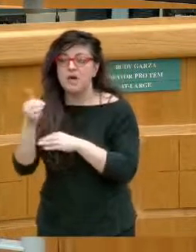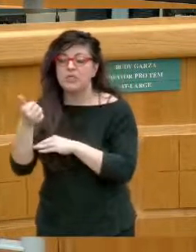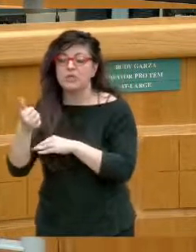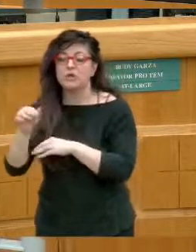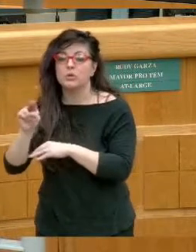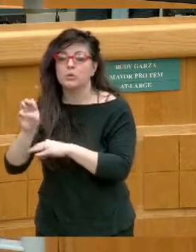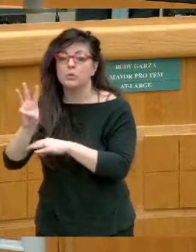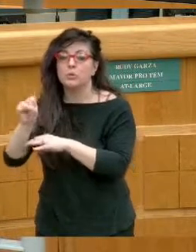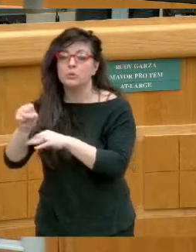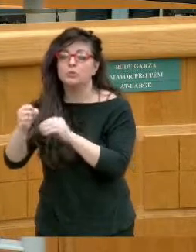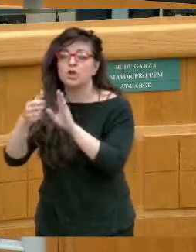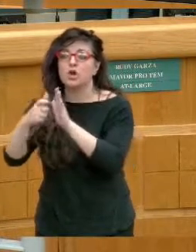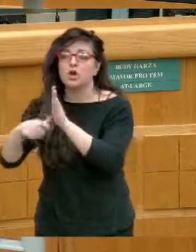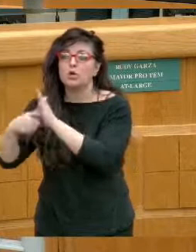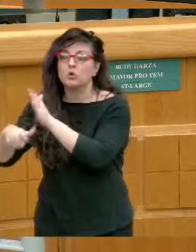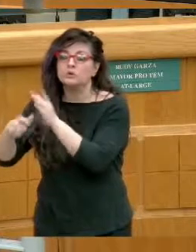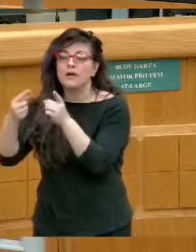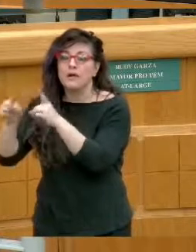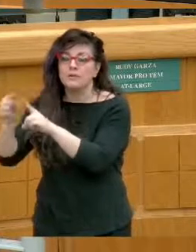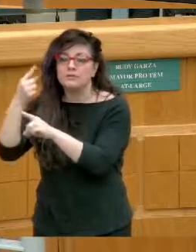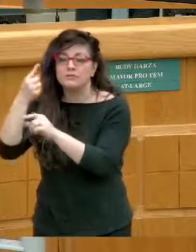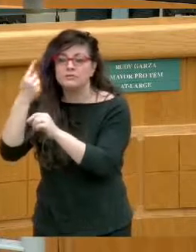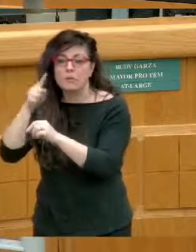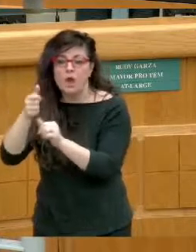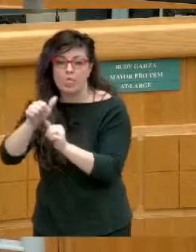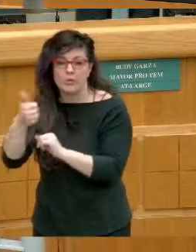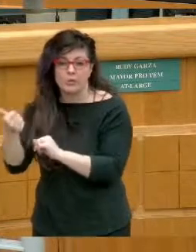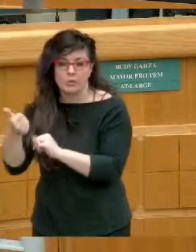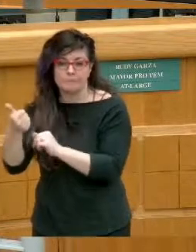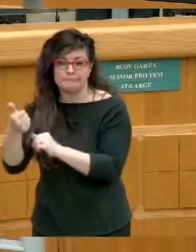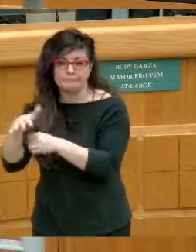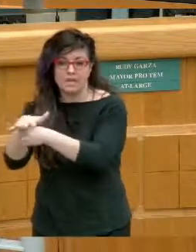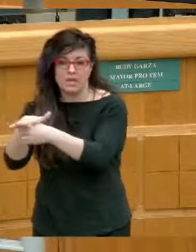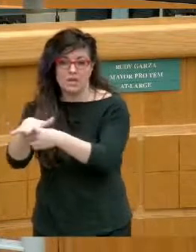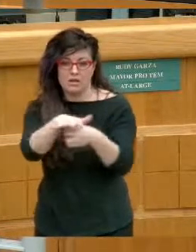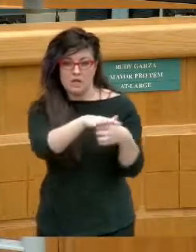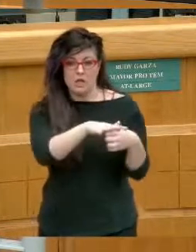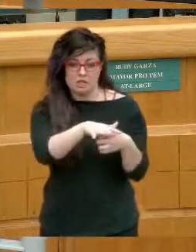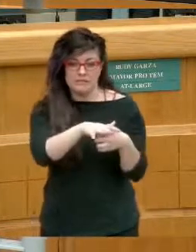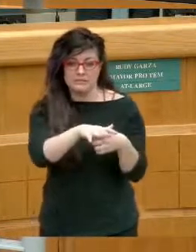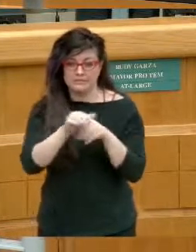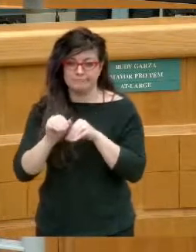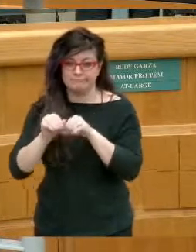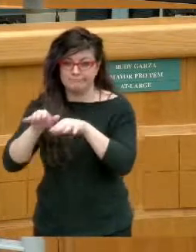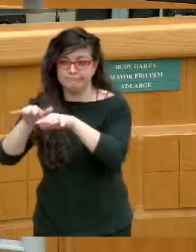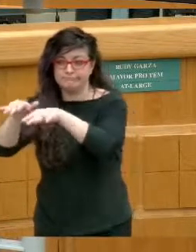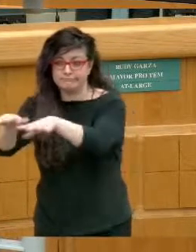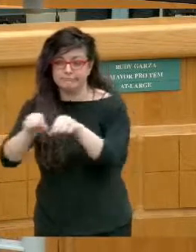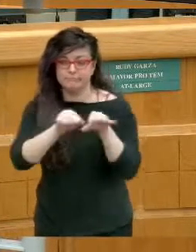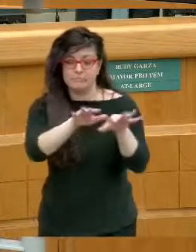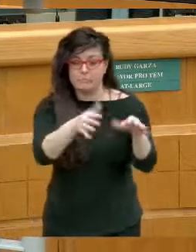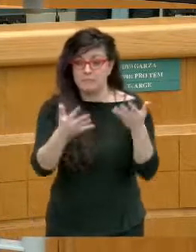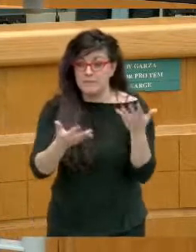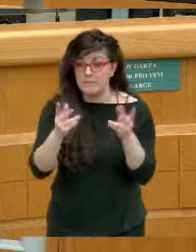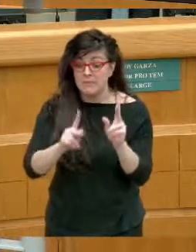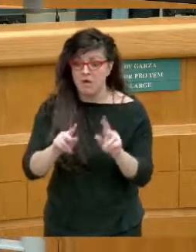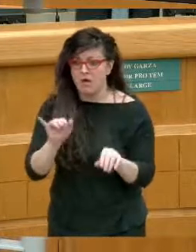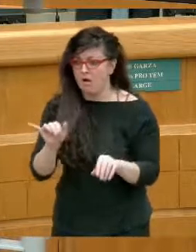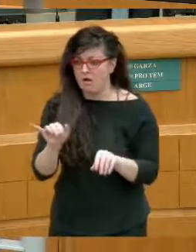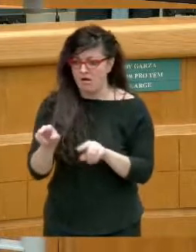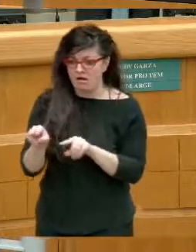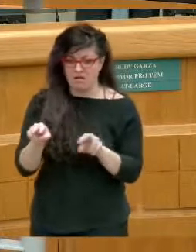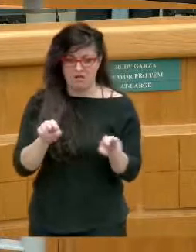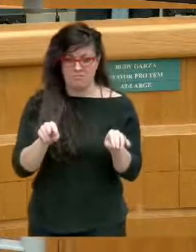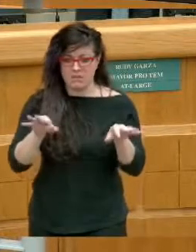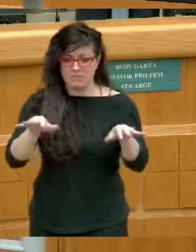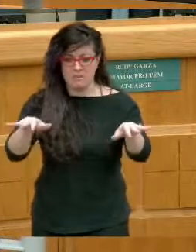occurring in the area. And it hopefully, in my mind, maybe some of the realization that COVID-19 is real has